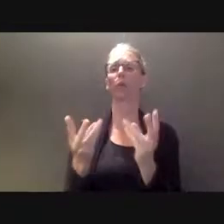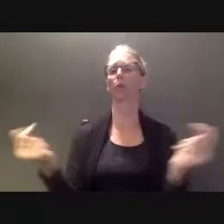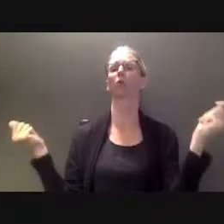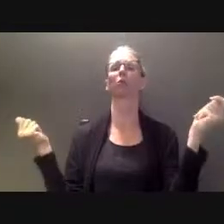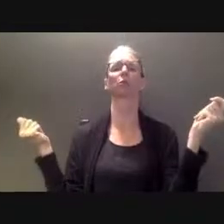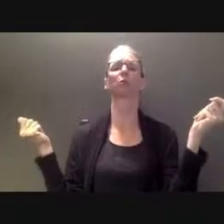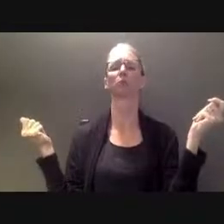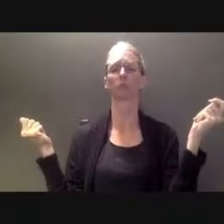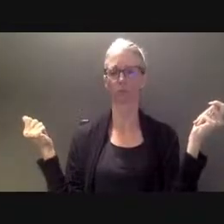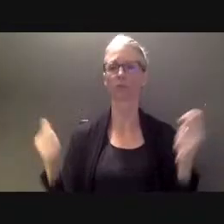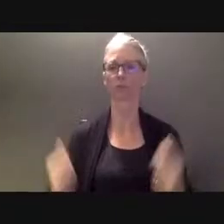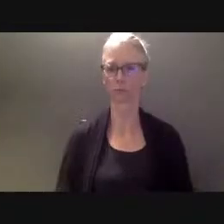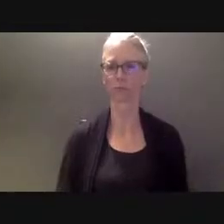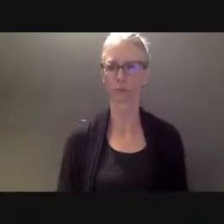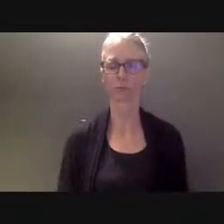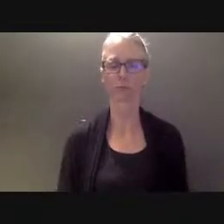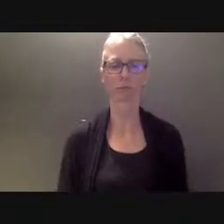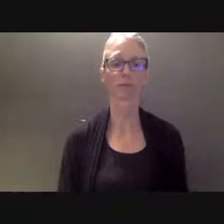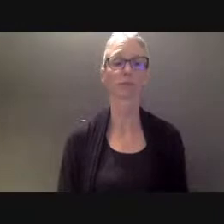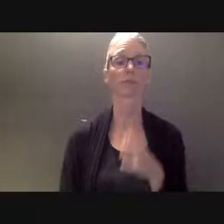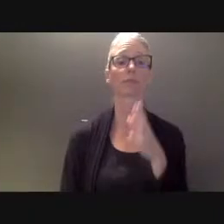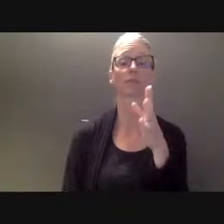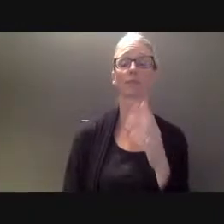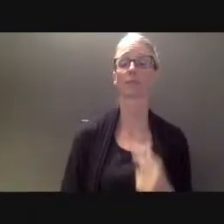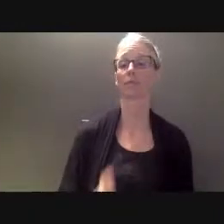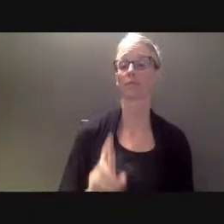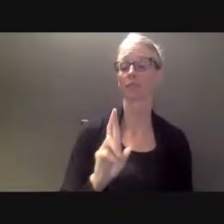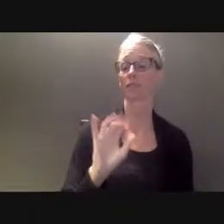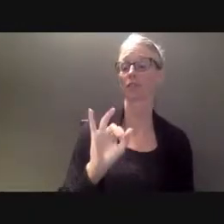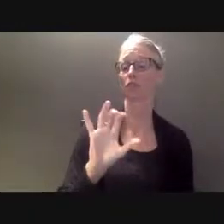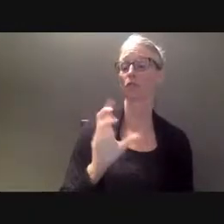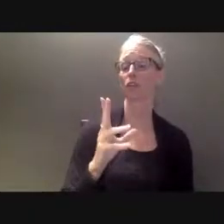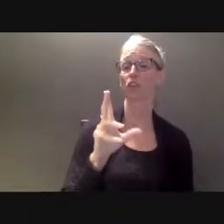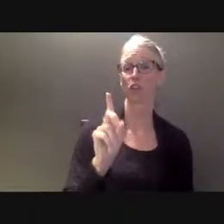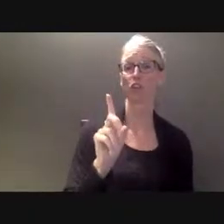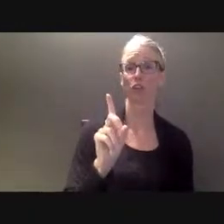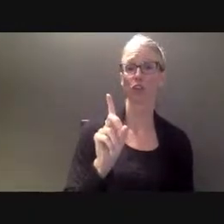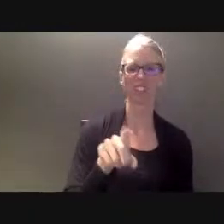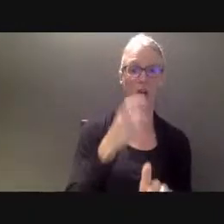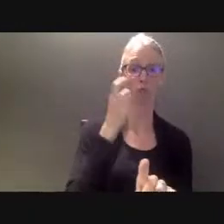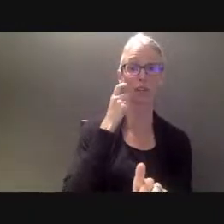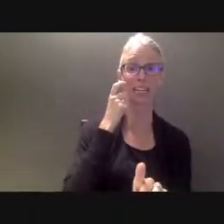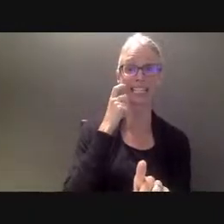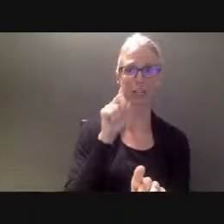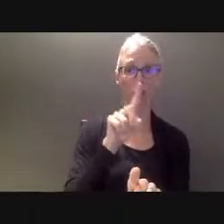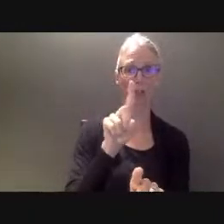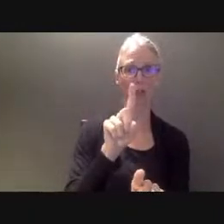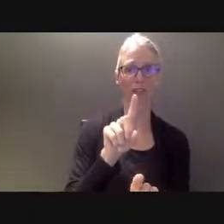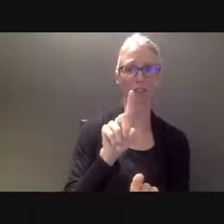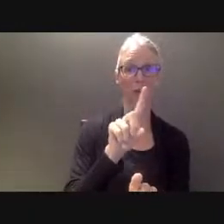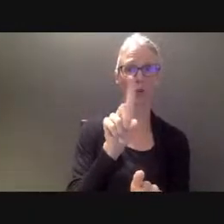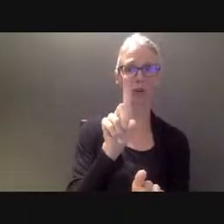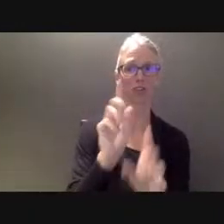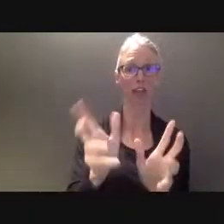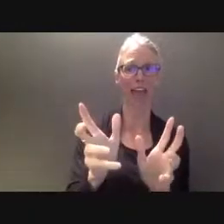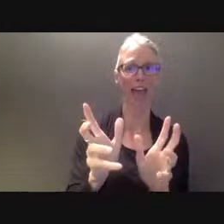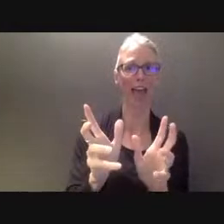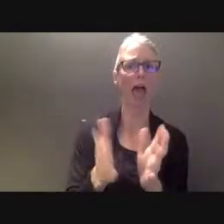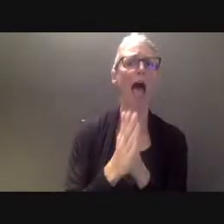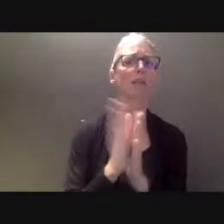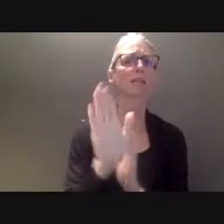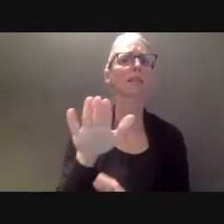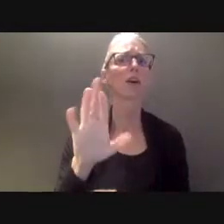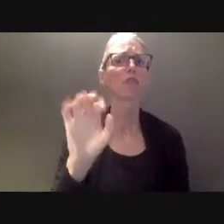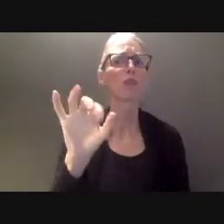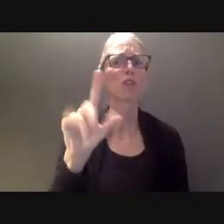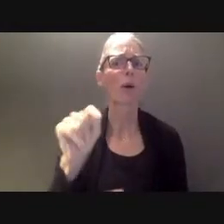think. And Heather, just for somebody just typed in the Q&A, what is this resort? Oh,